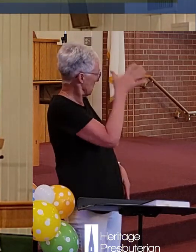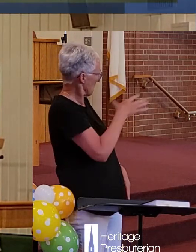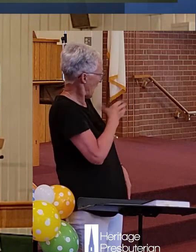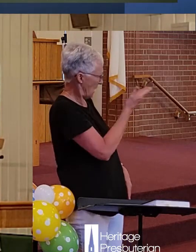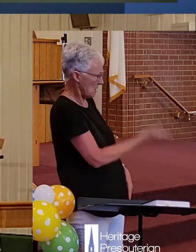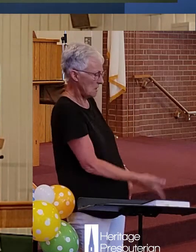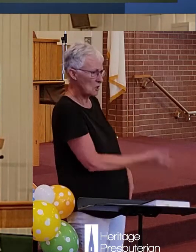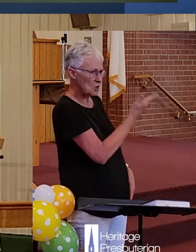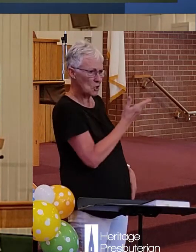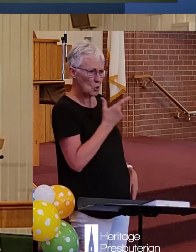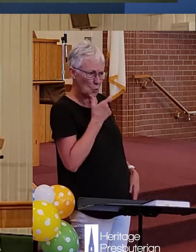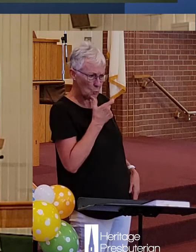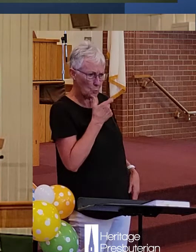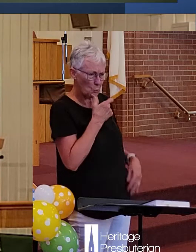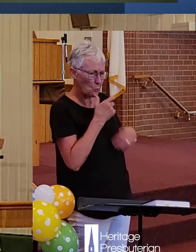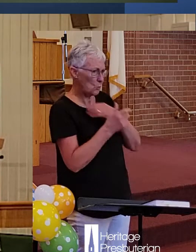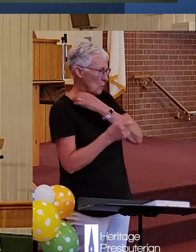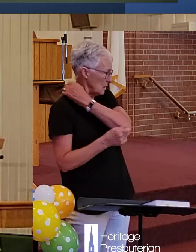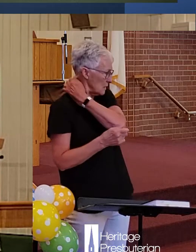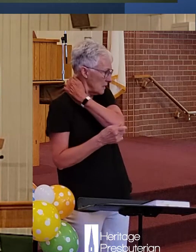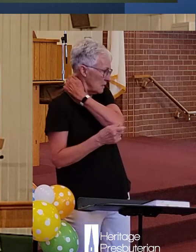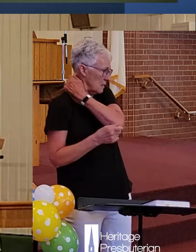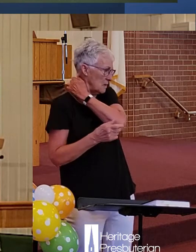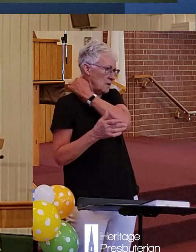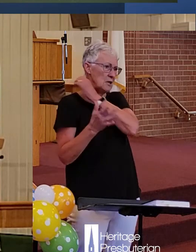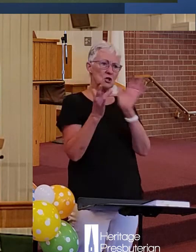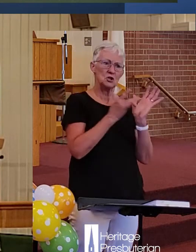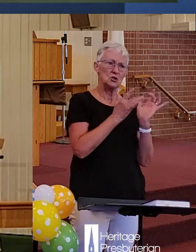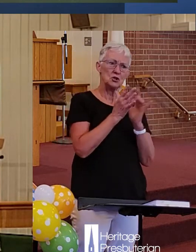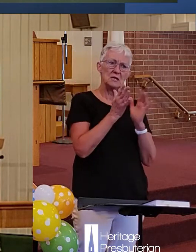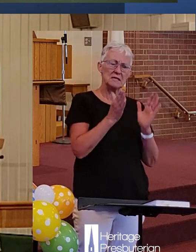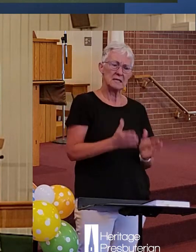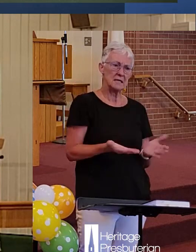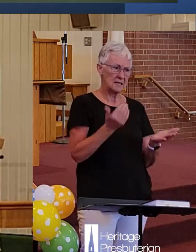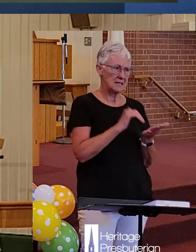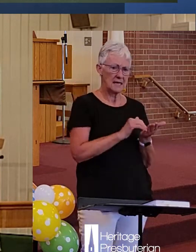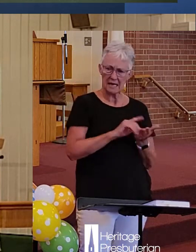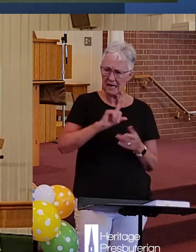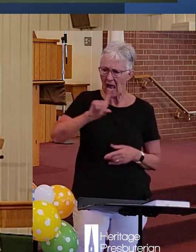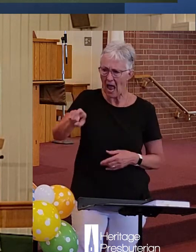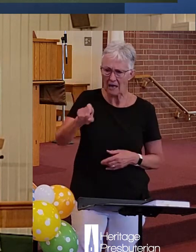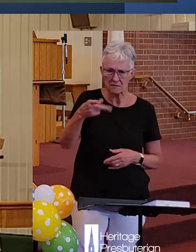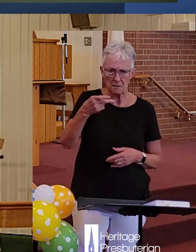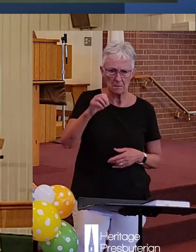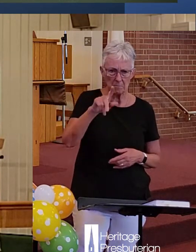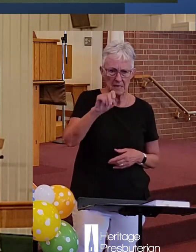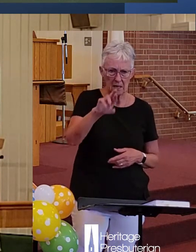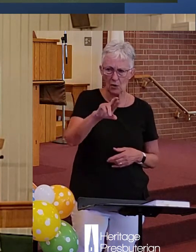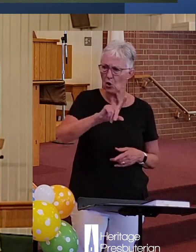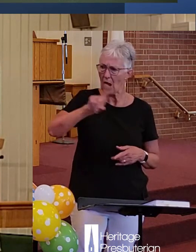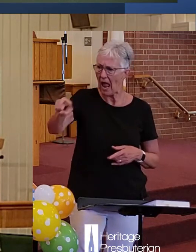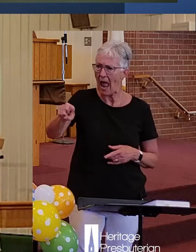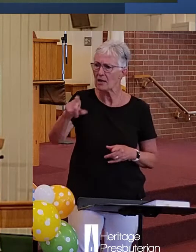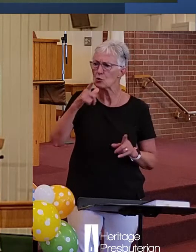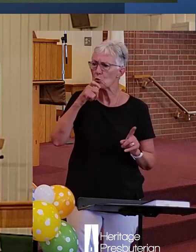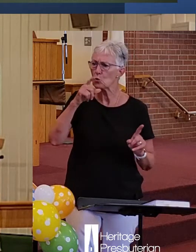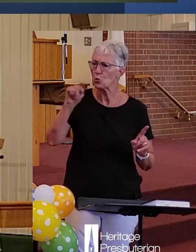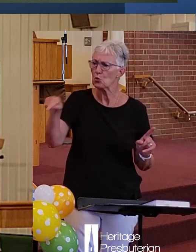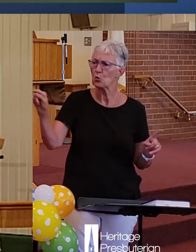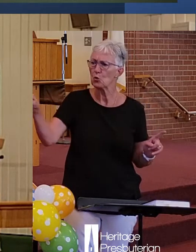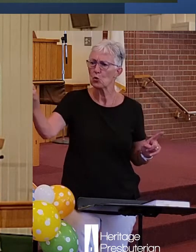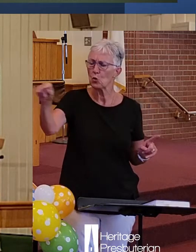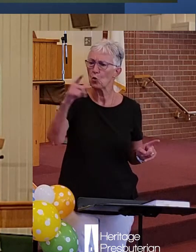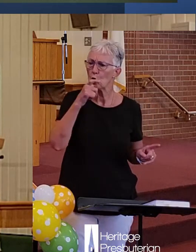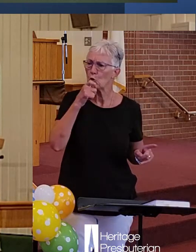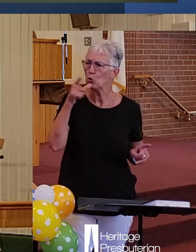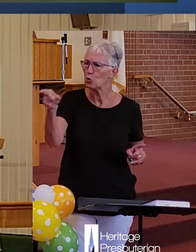Then Jesus turns and puts that same question to Peter and the 12. Who do you say that